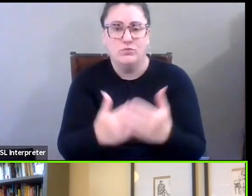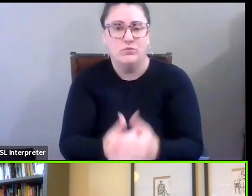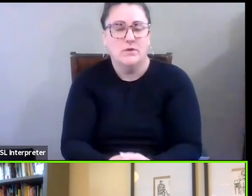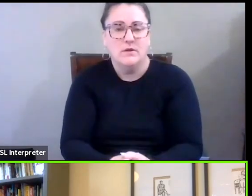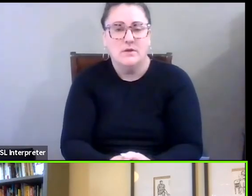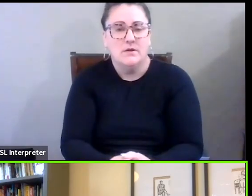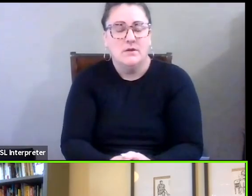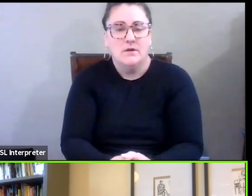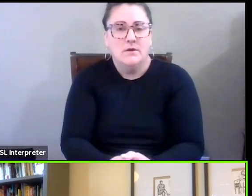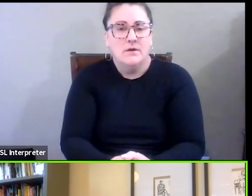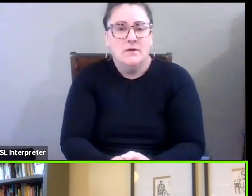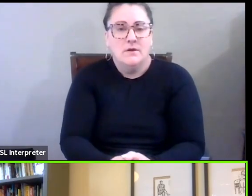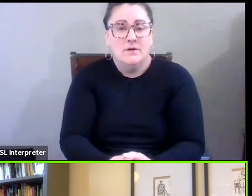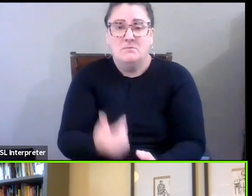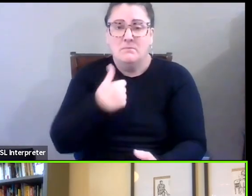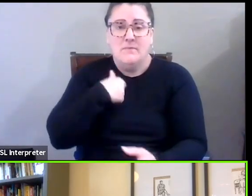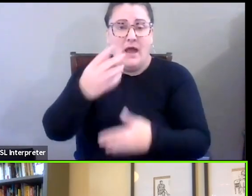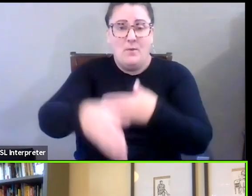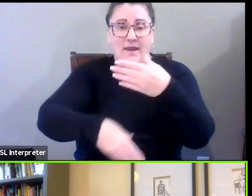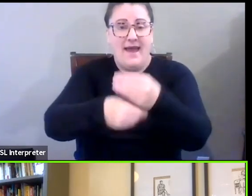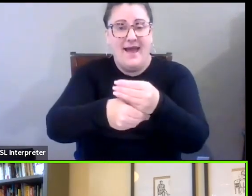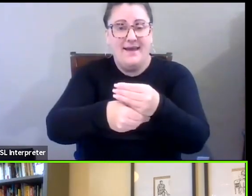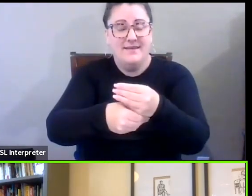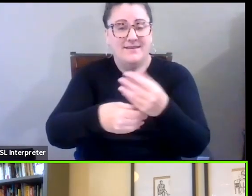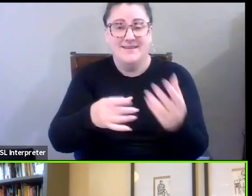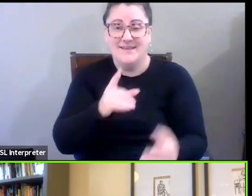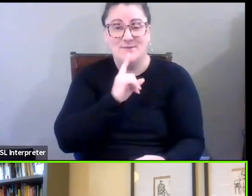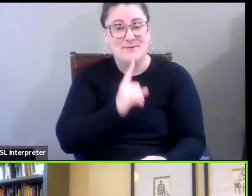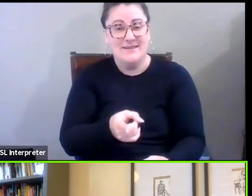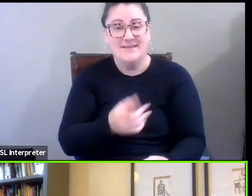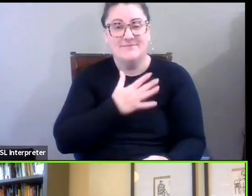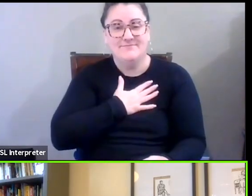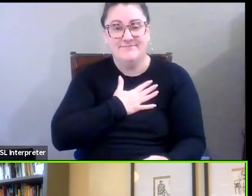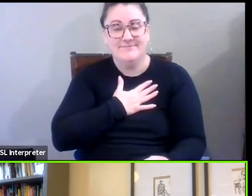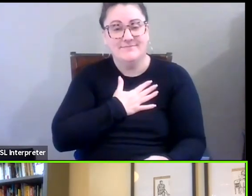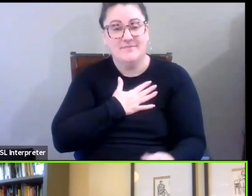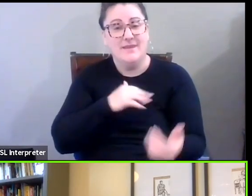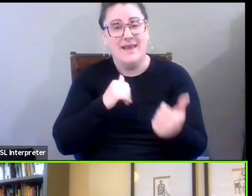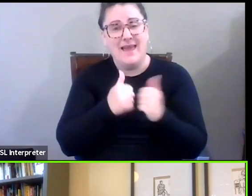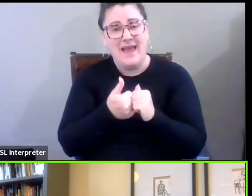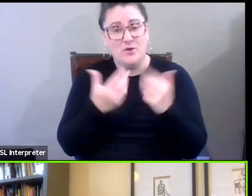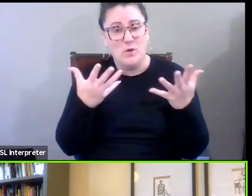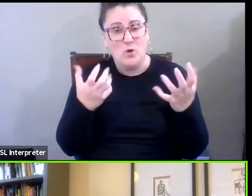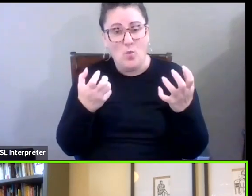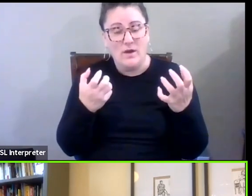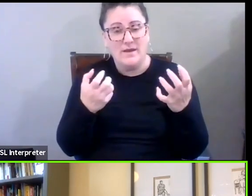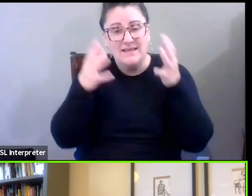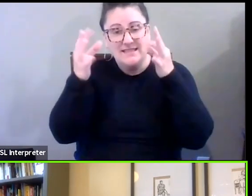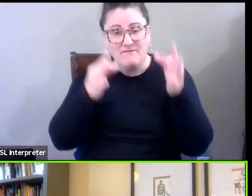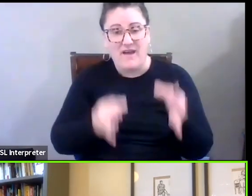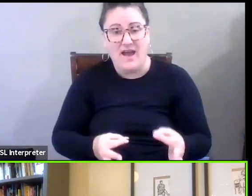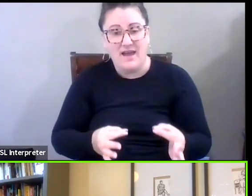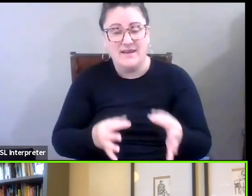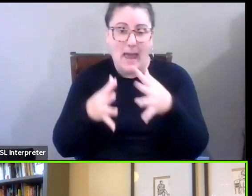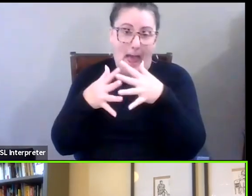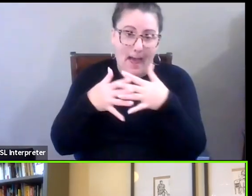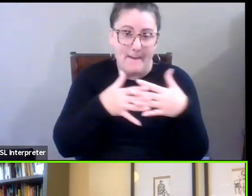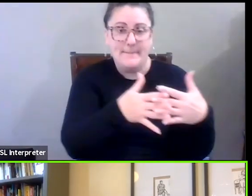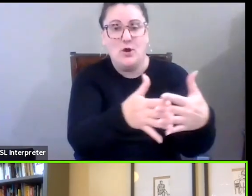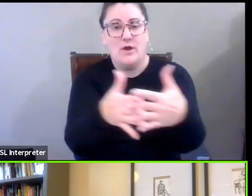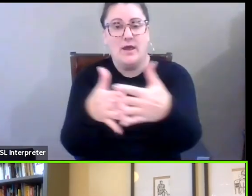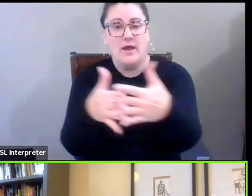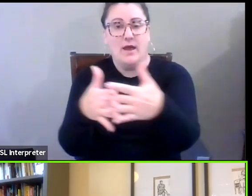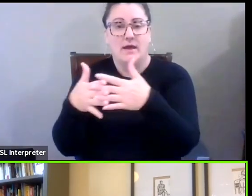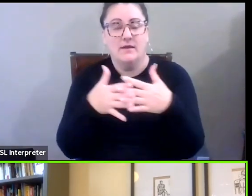I think the only thing I would add is that, you know, it really is, how do we want to define America, right? Mm-hmm.